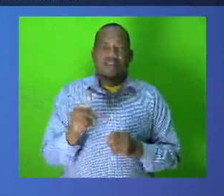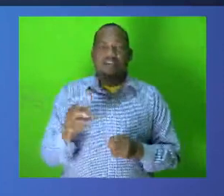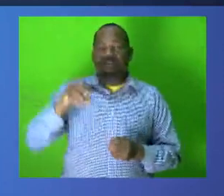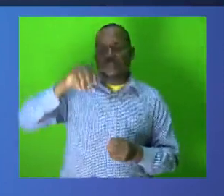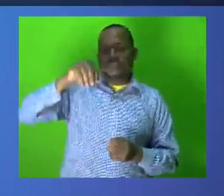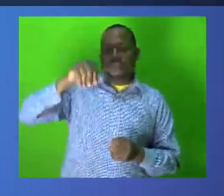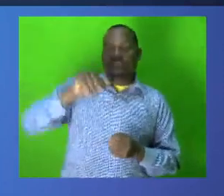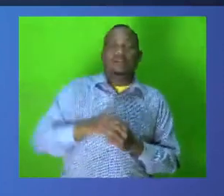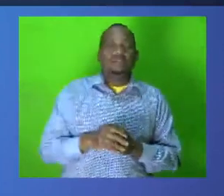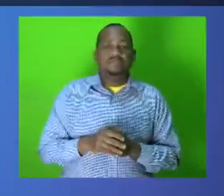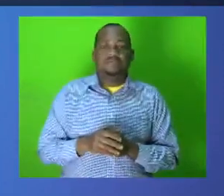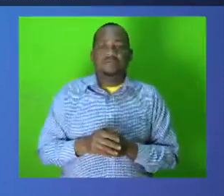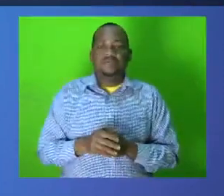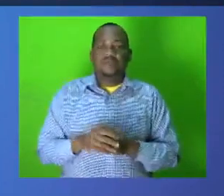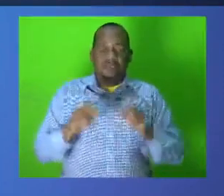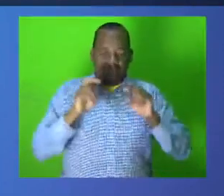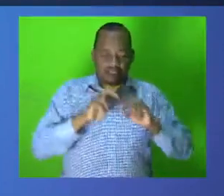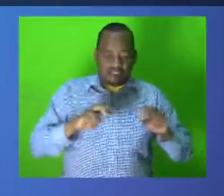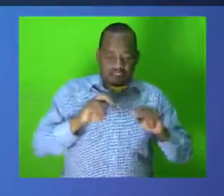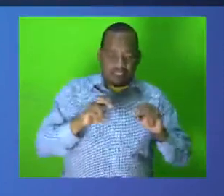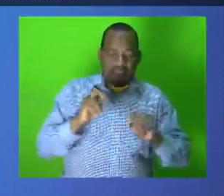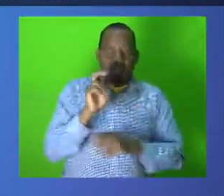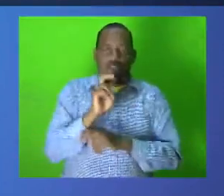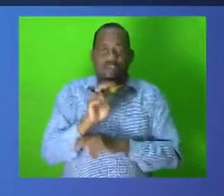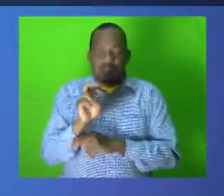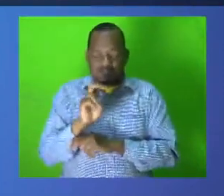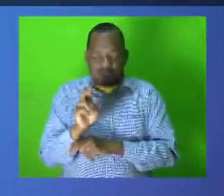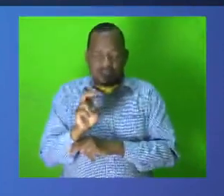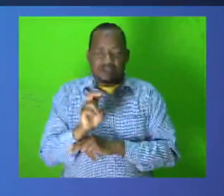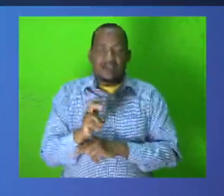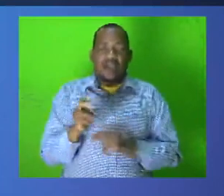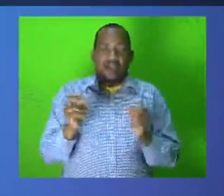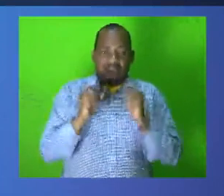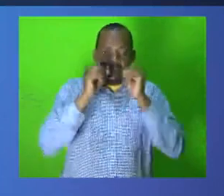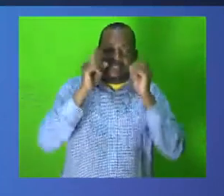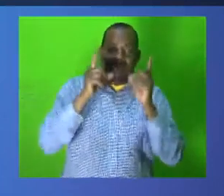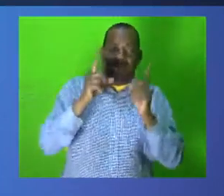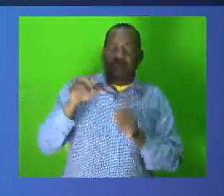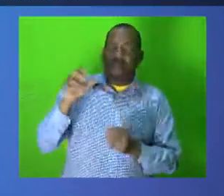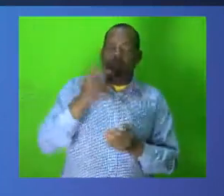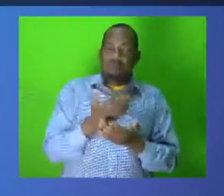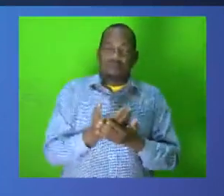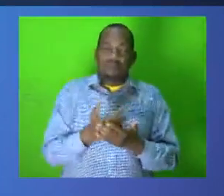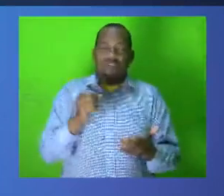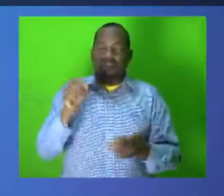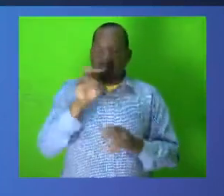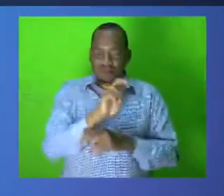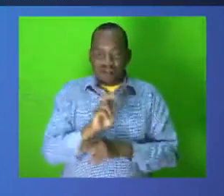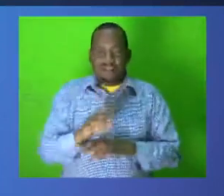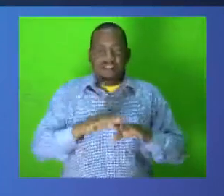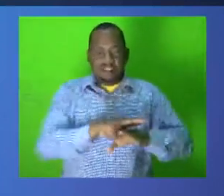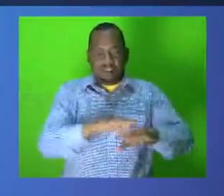situation of the poor yield. At the end, he or she become with